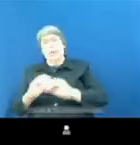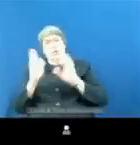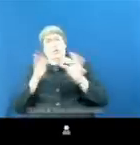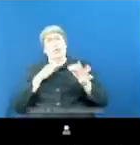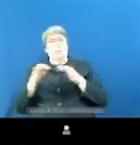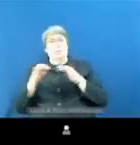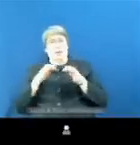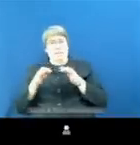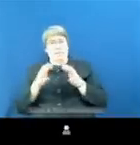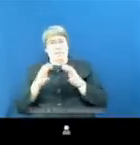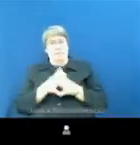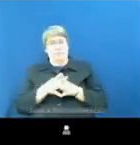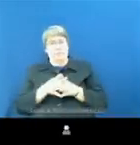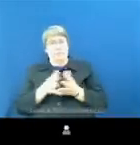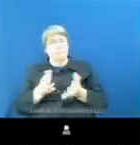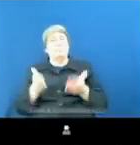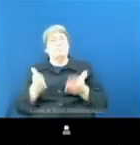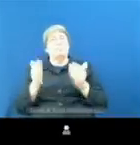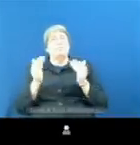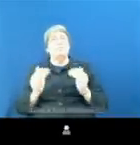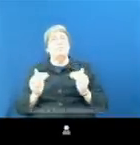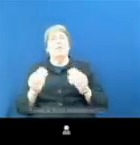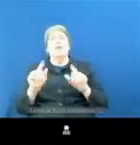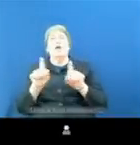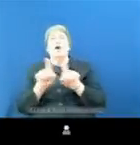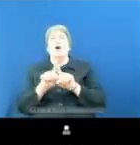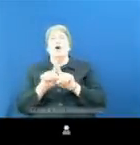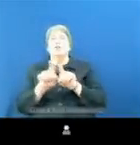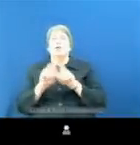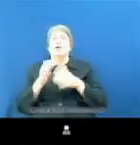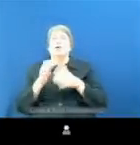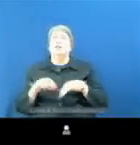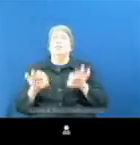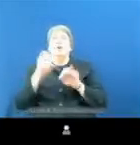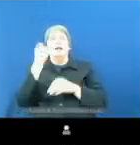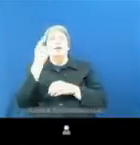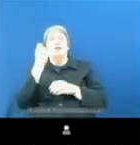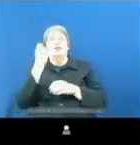It's also important to understand the discourse structure of legal texts.